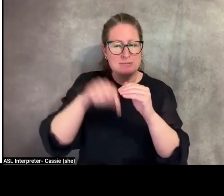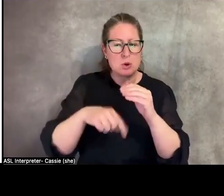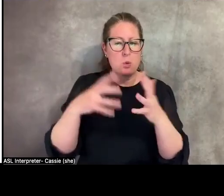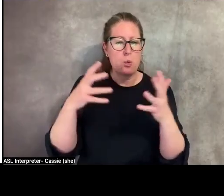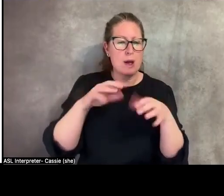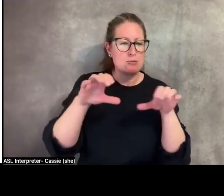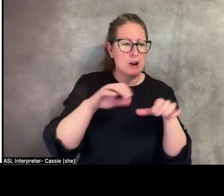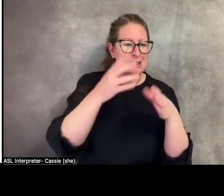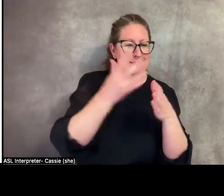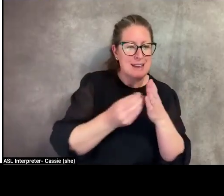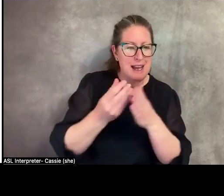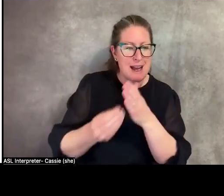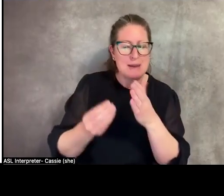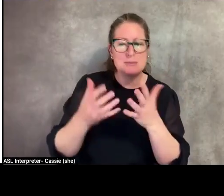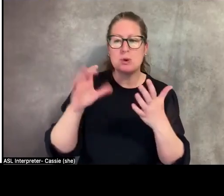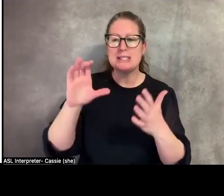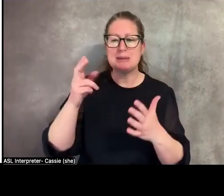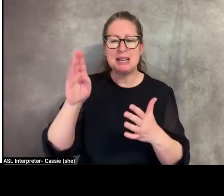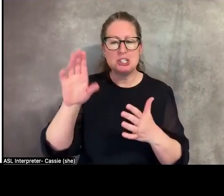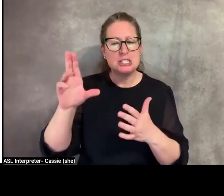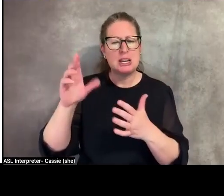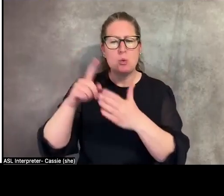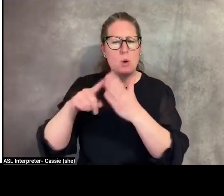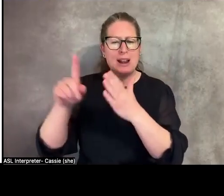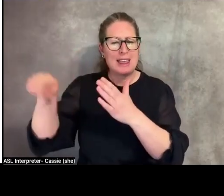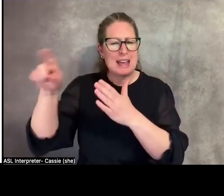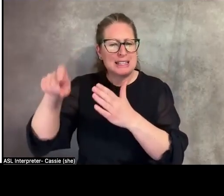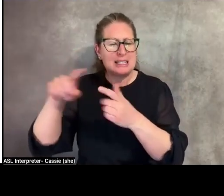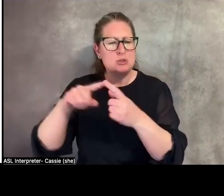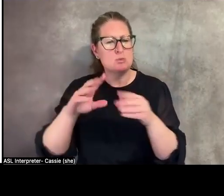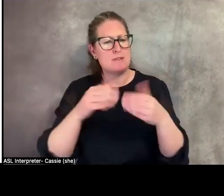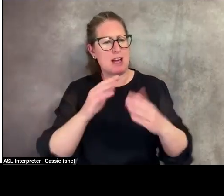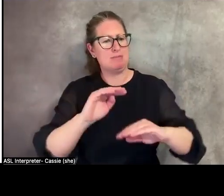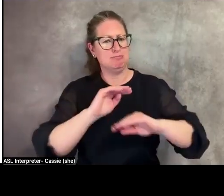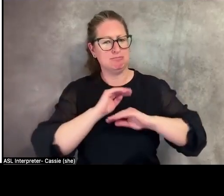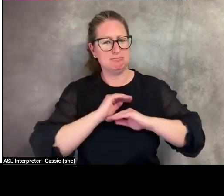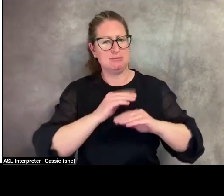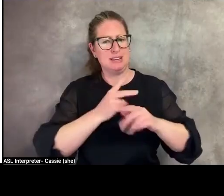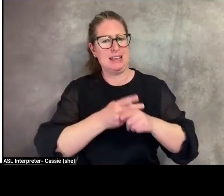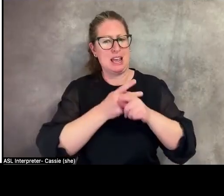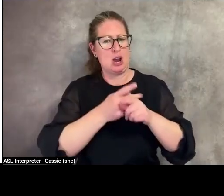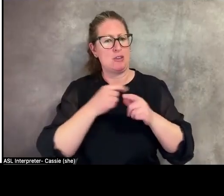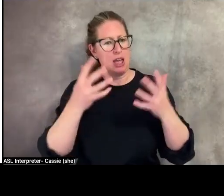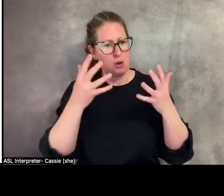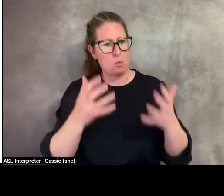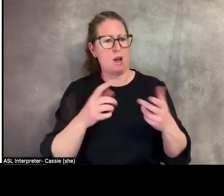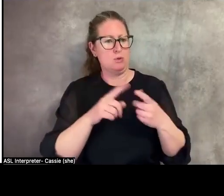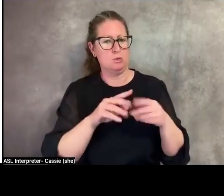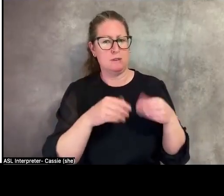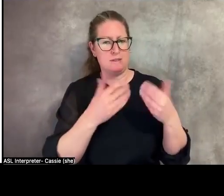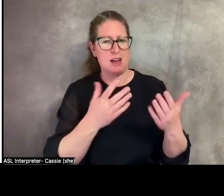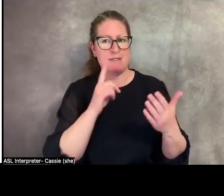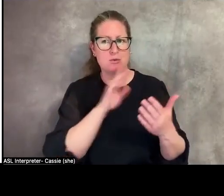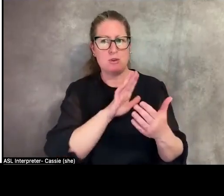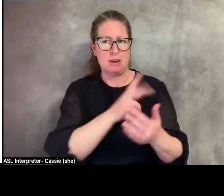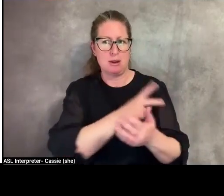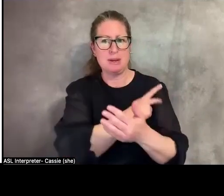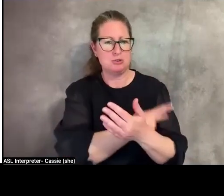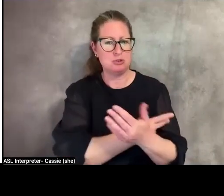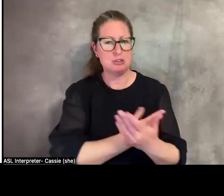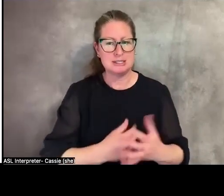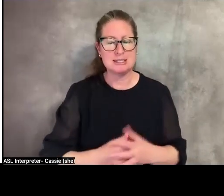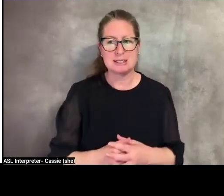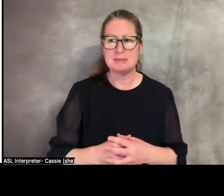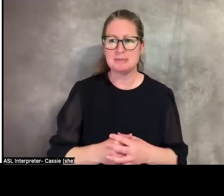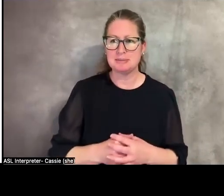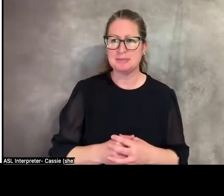the CVHCs need to provide the care that they want to provide for their patients. Next slide.